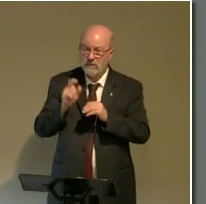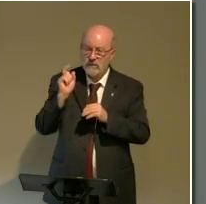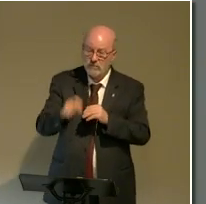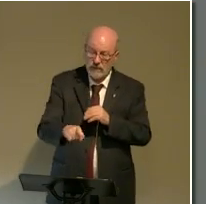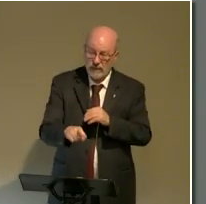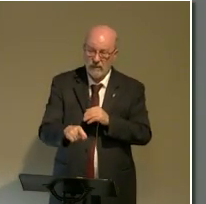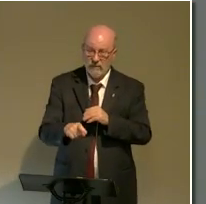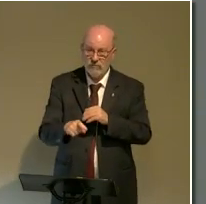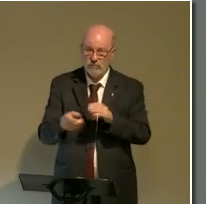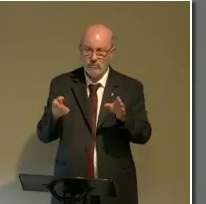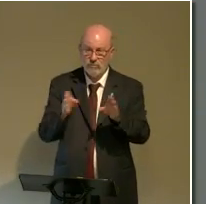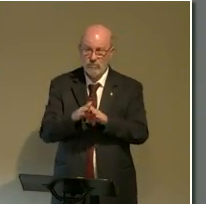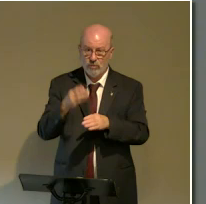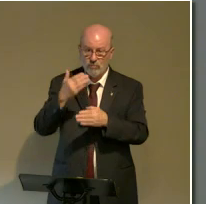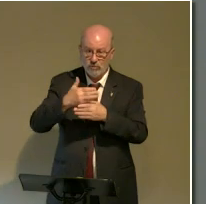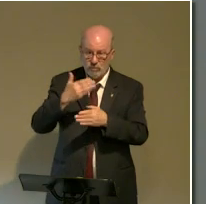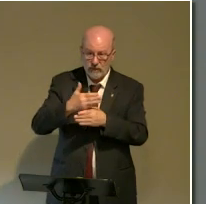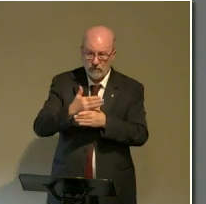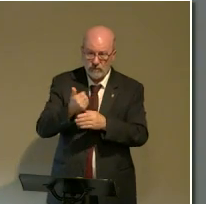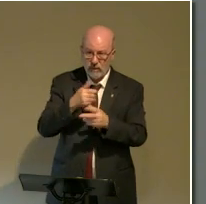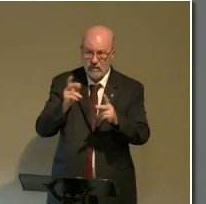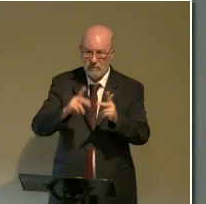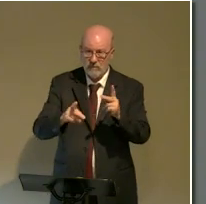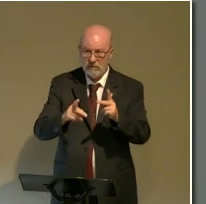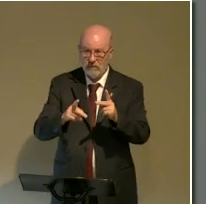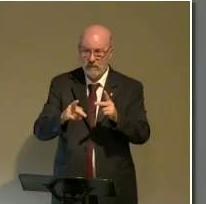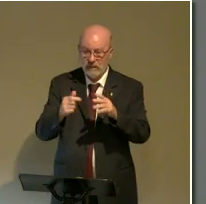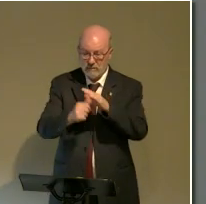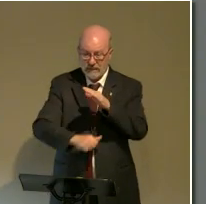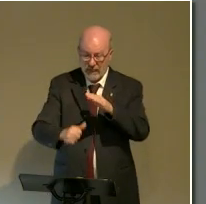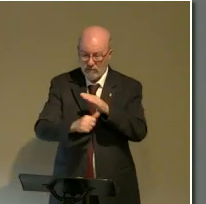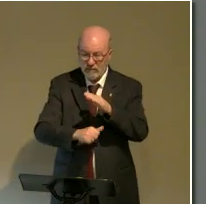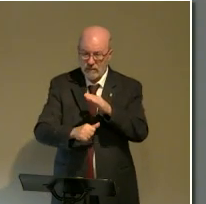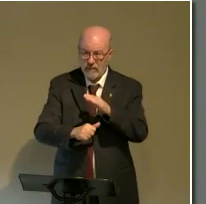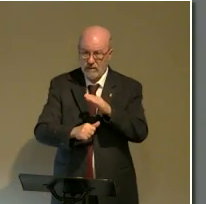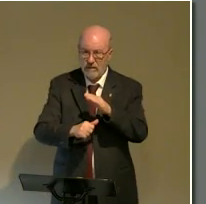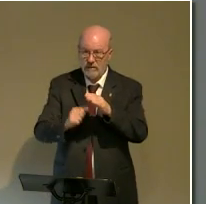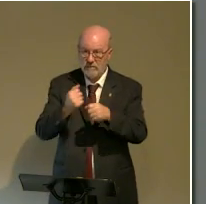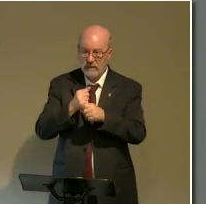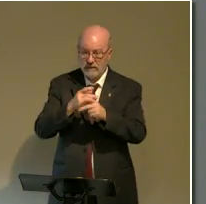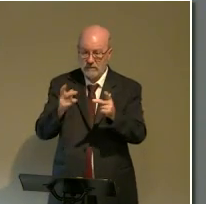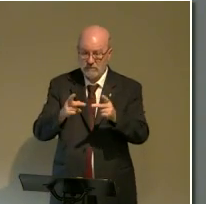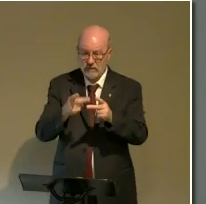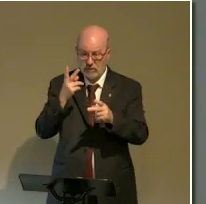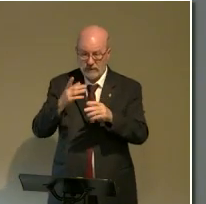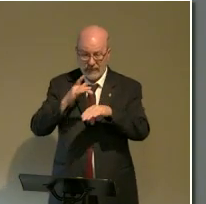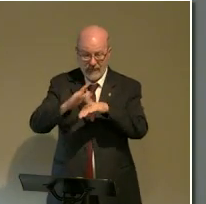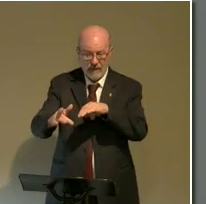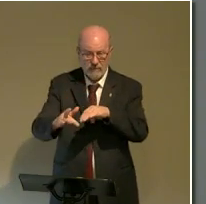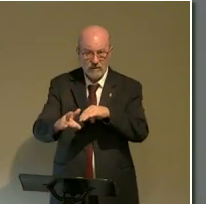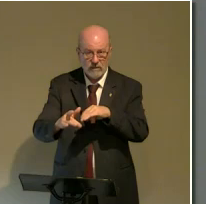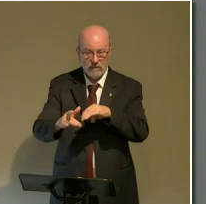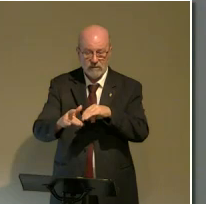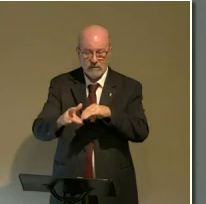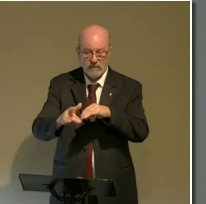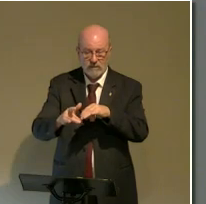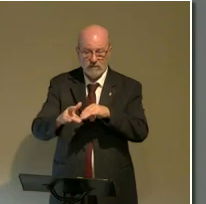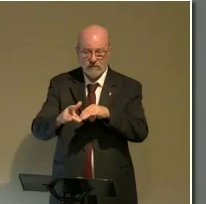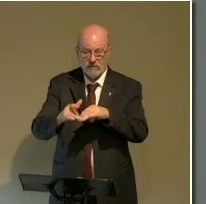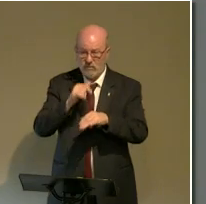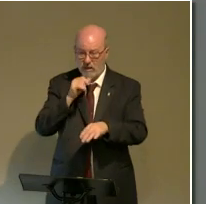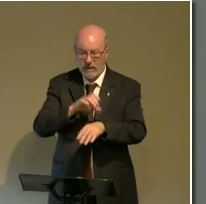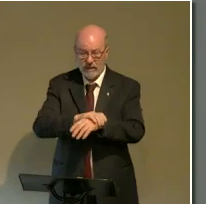to close these windows and everybody has to be downstairs. We got to make this place look abandoned so we don't get